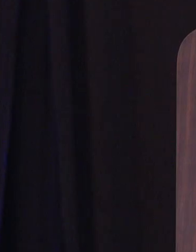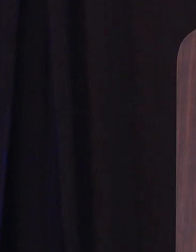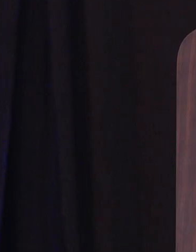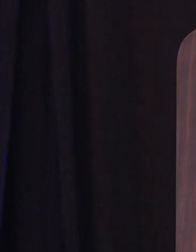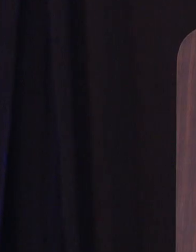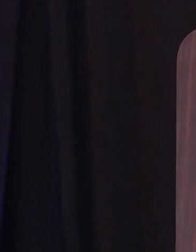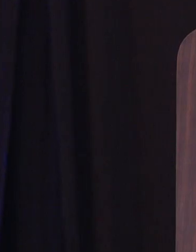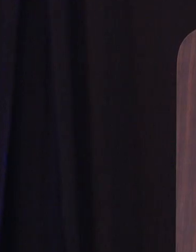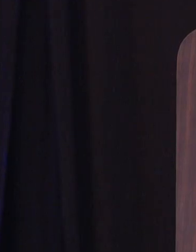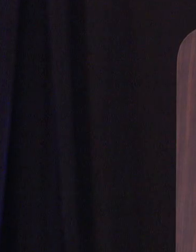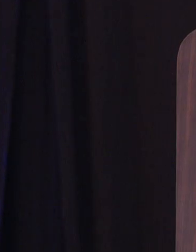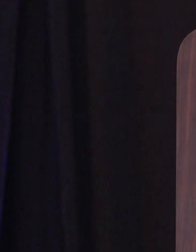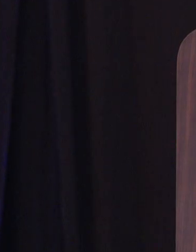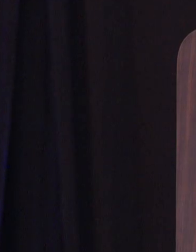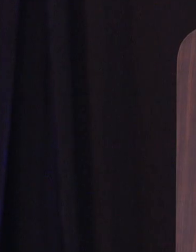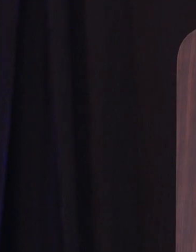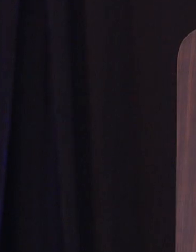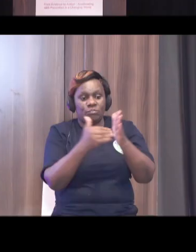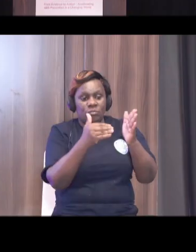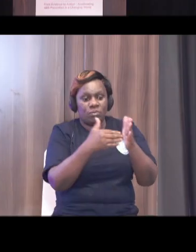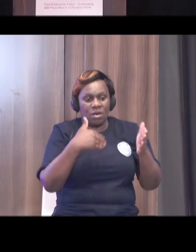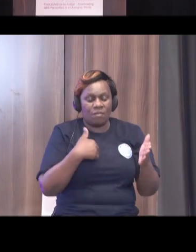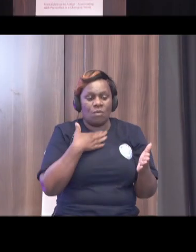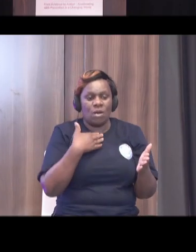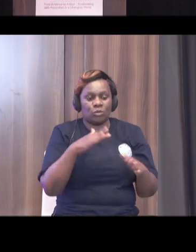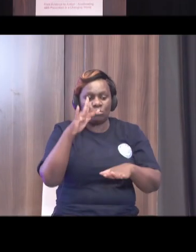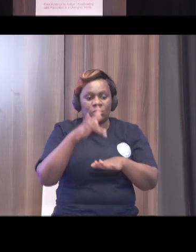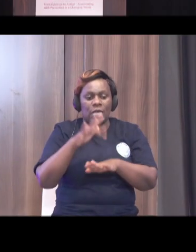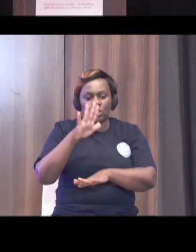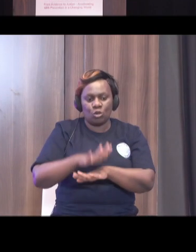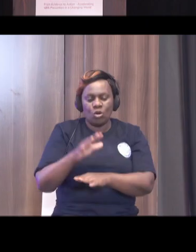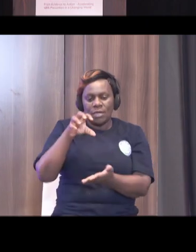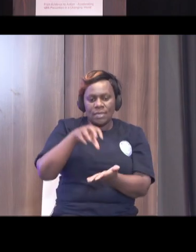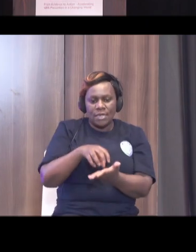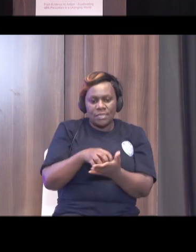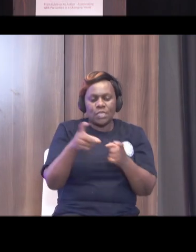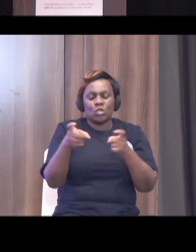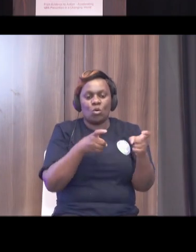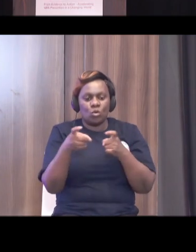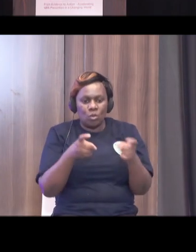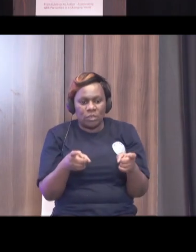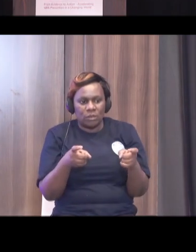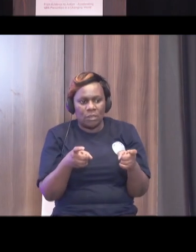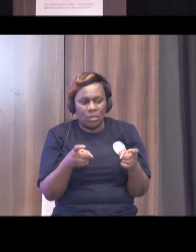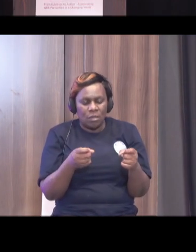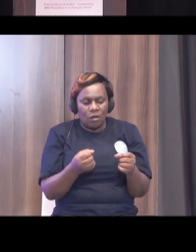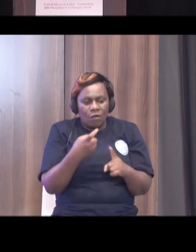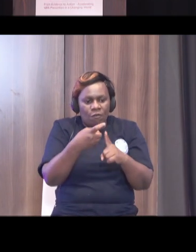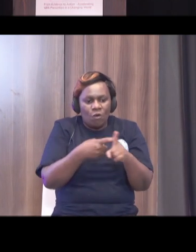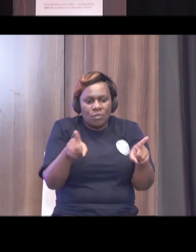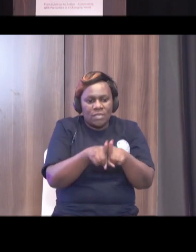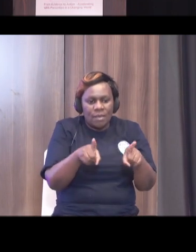So there are some real limitations to this study that I do want to touch on. The cases and controls don't arise strictly from the